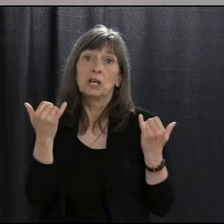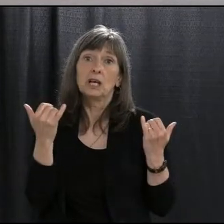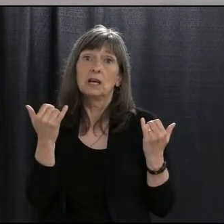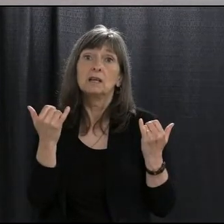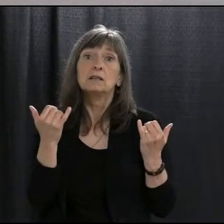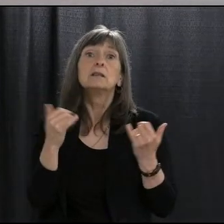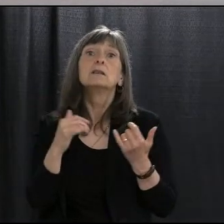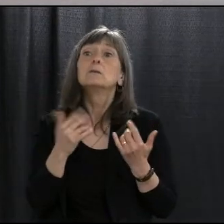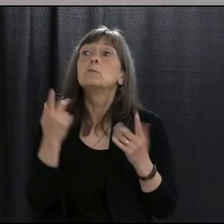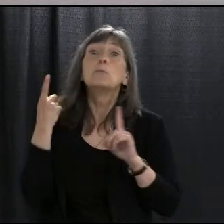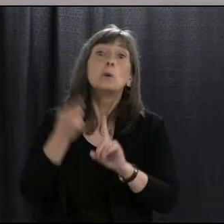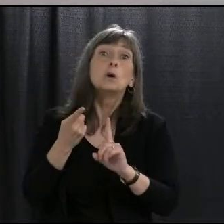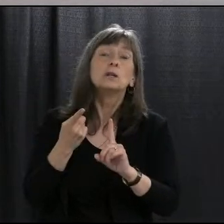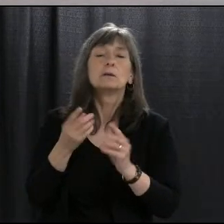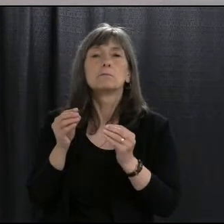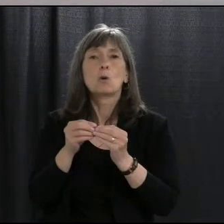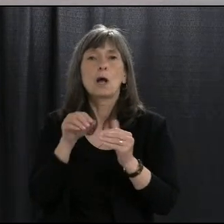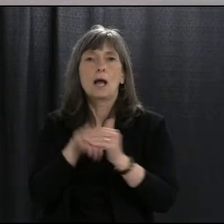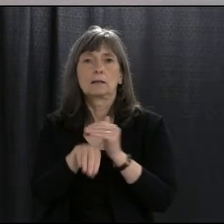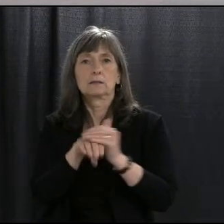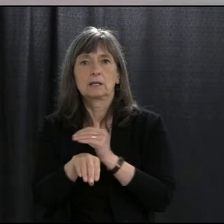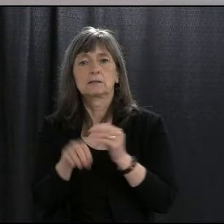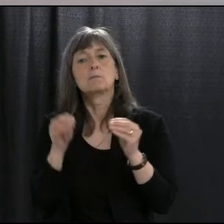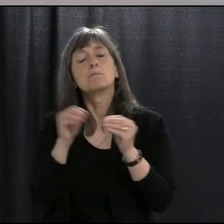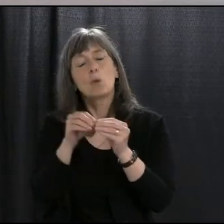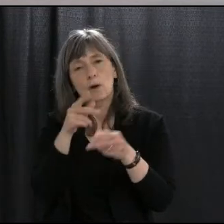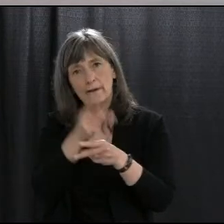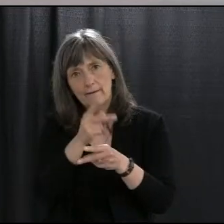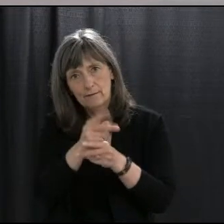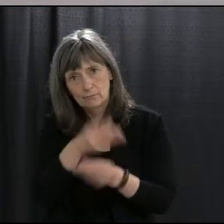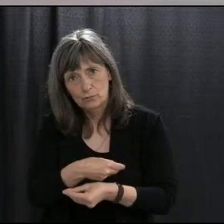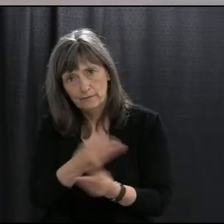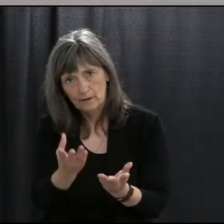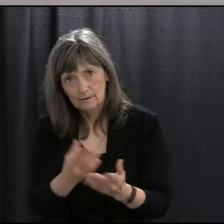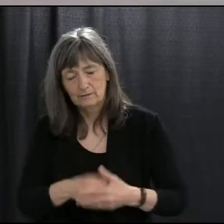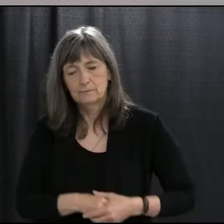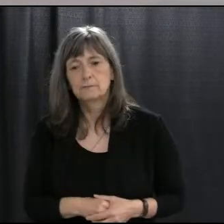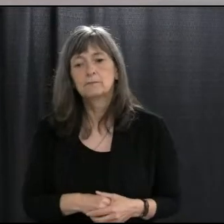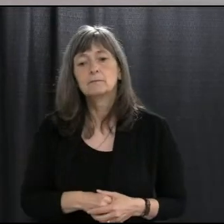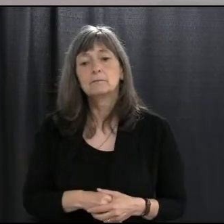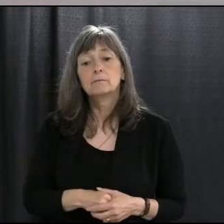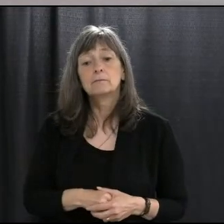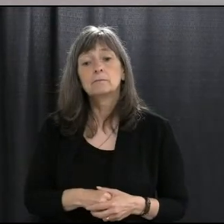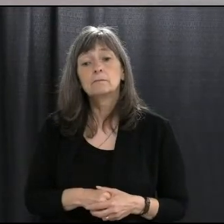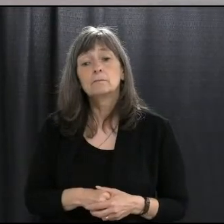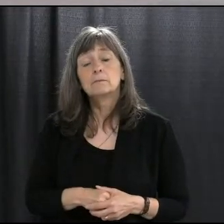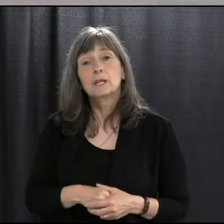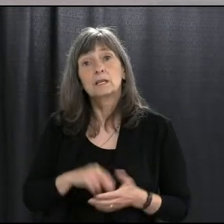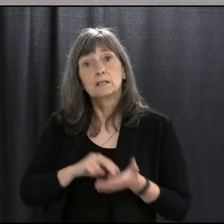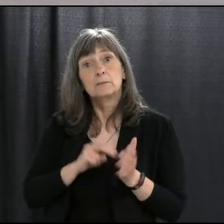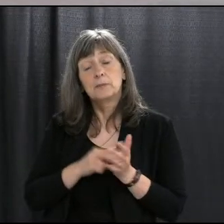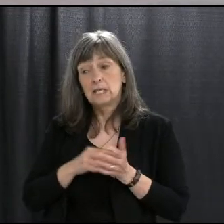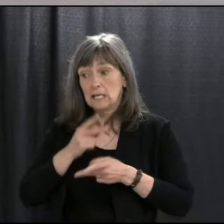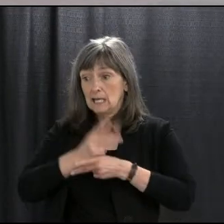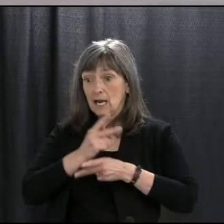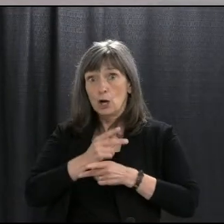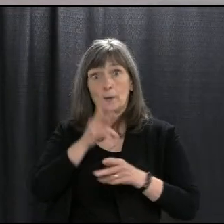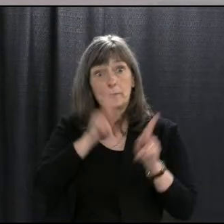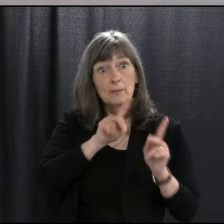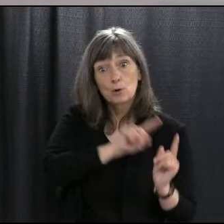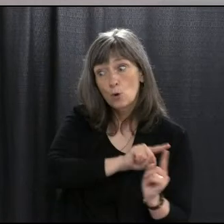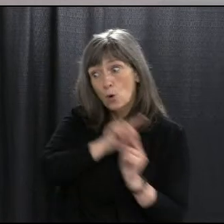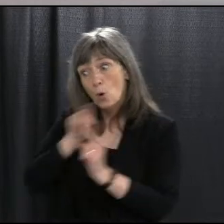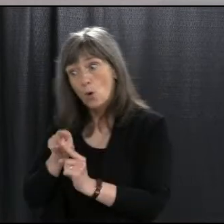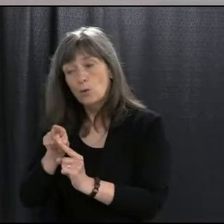improving access to care, and they involve a combination of bringing the care to the people and bringing